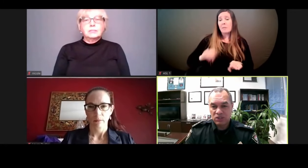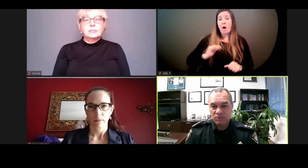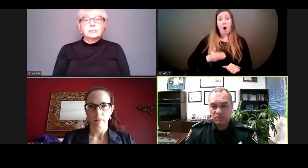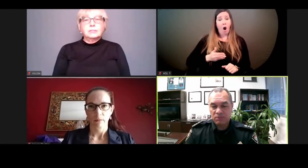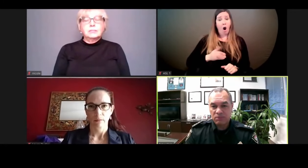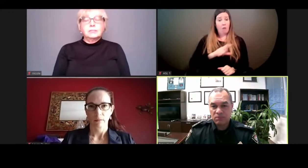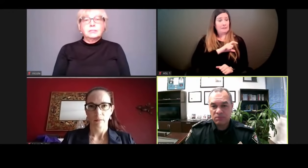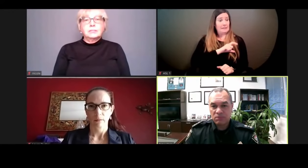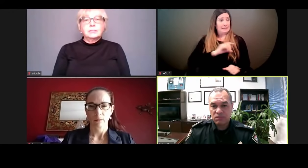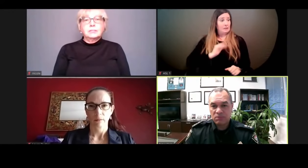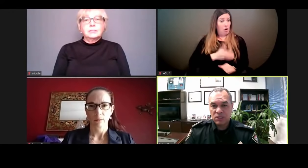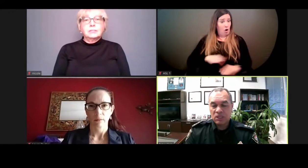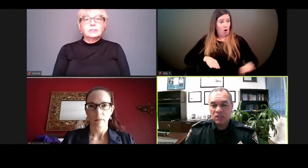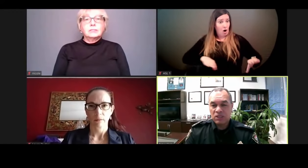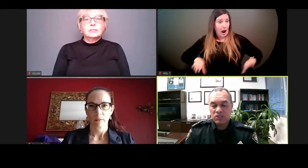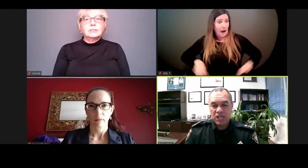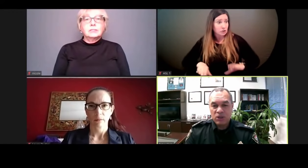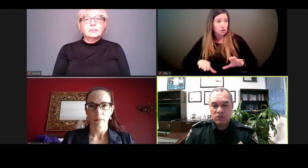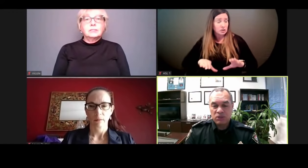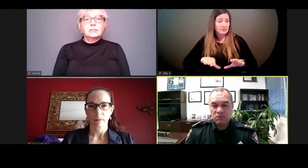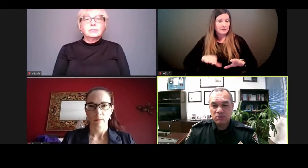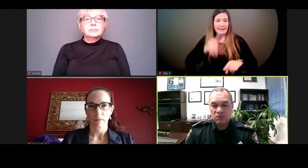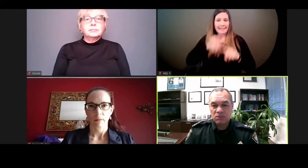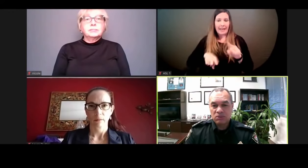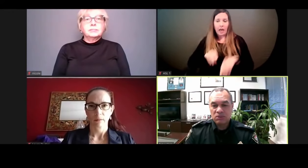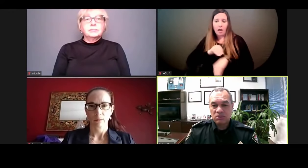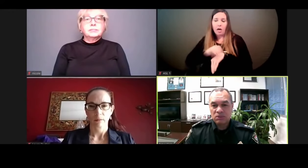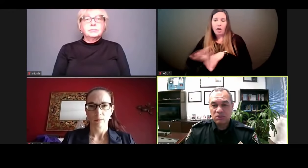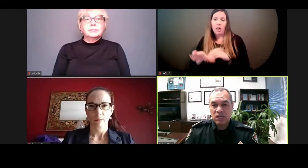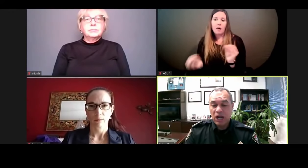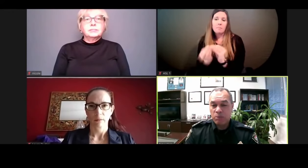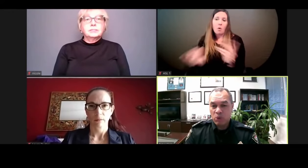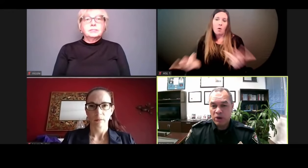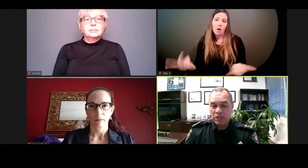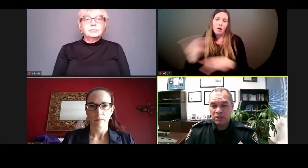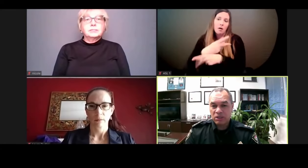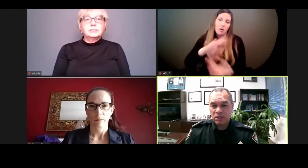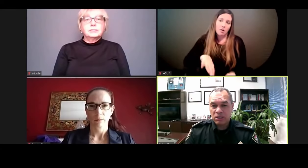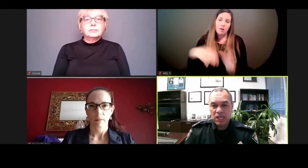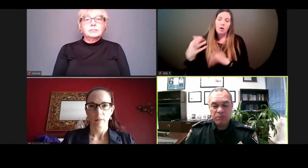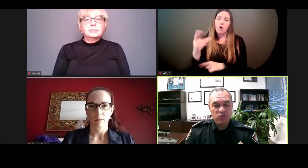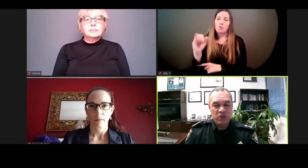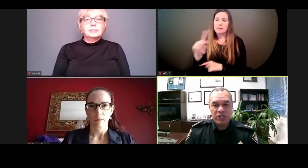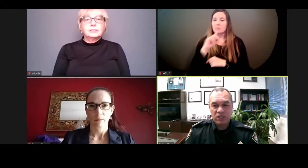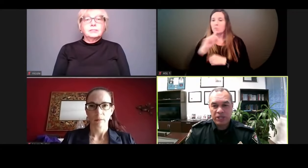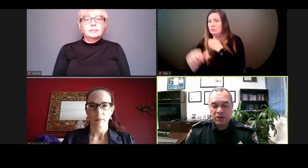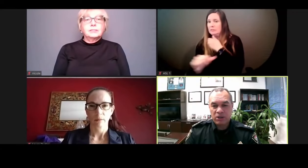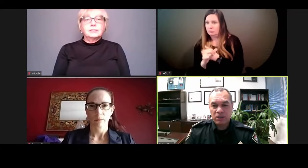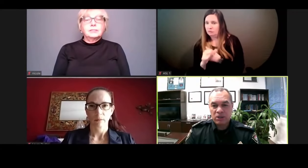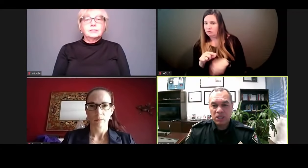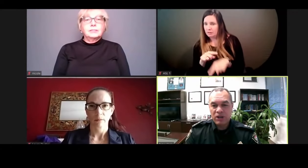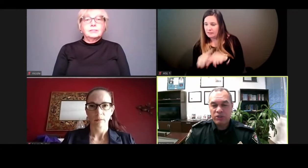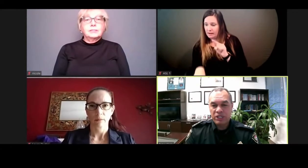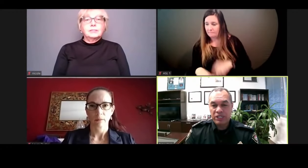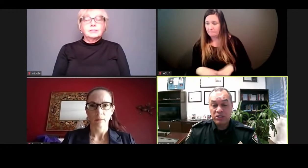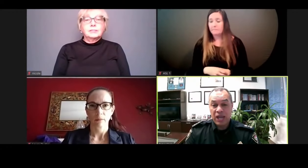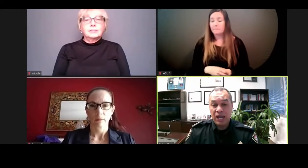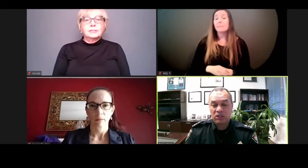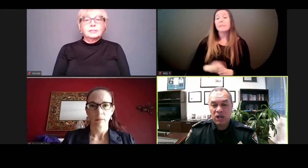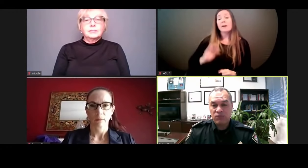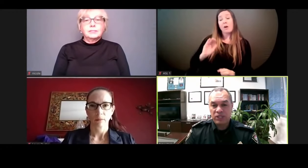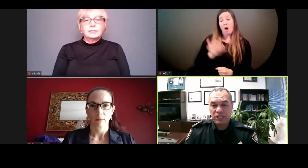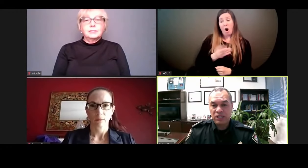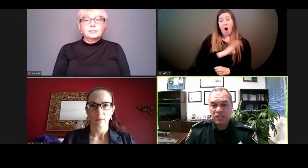so. This council, our board, have been very clear around the need to